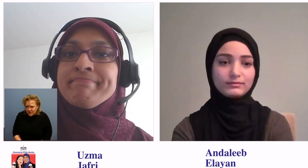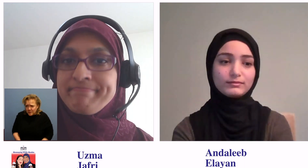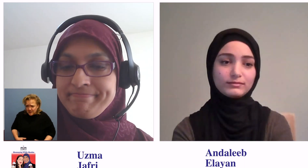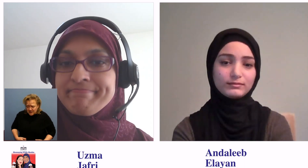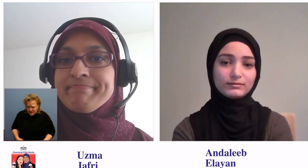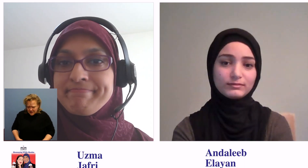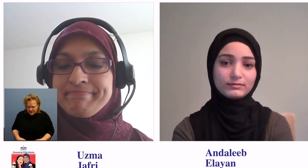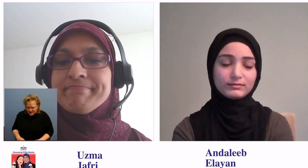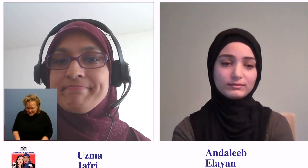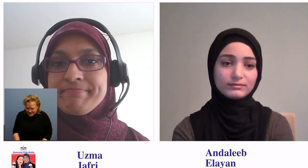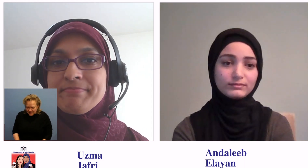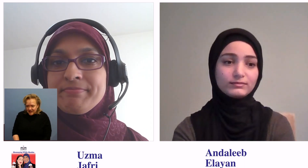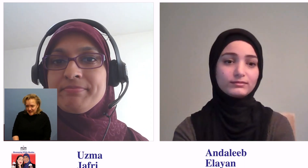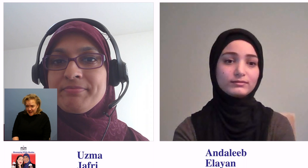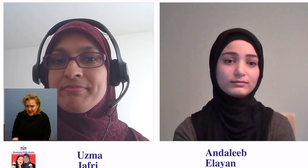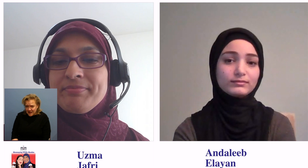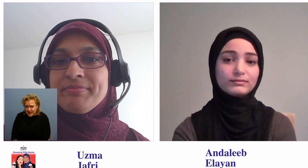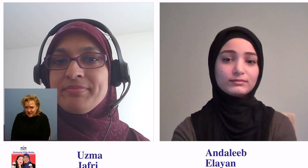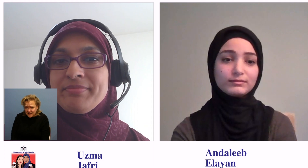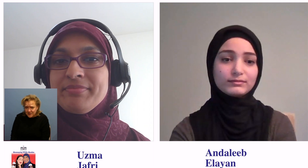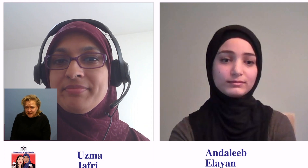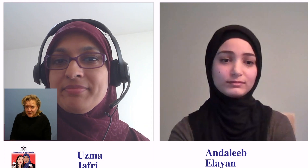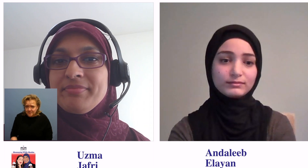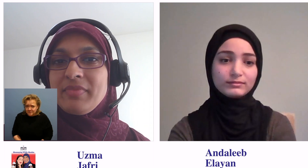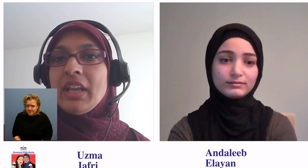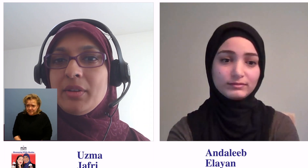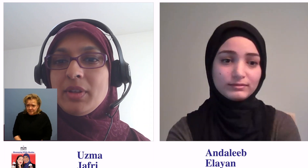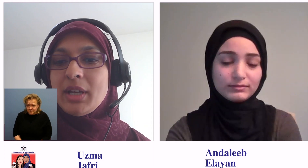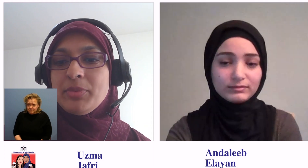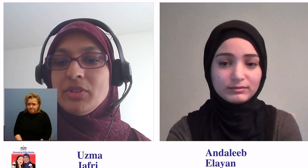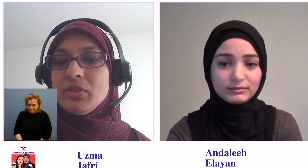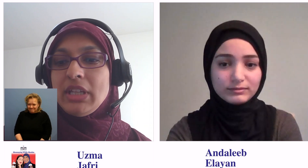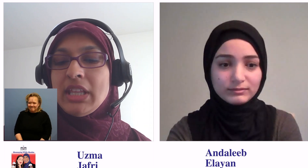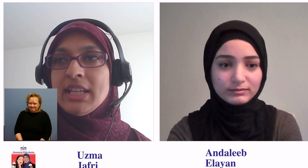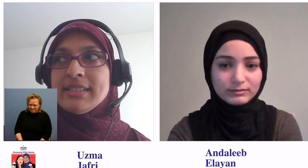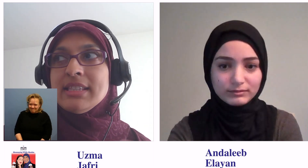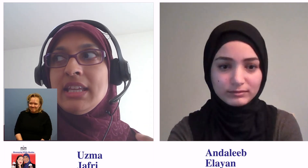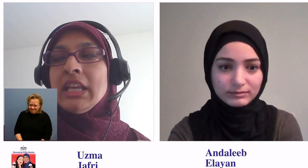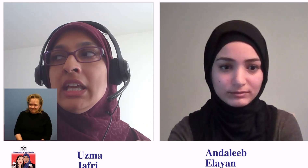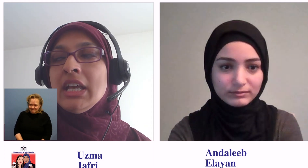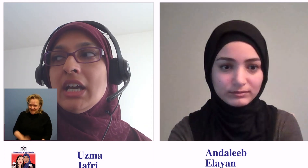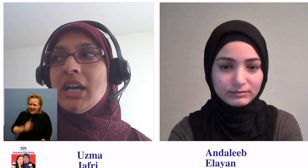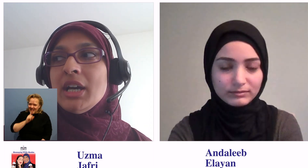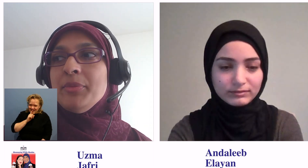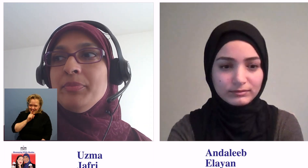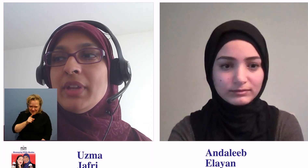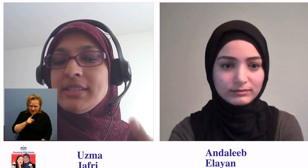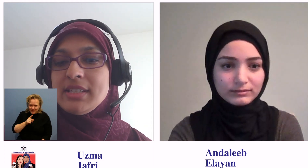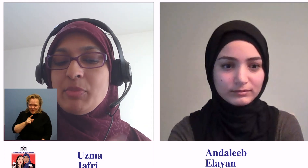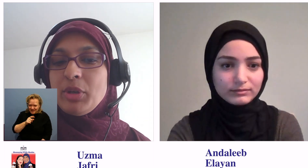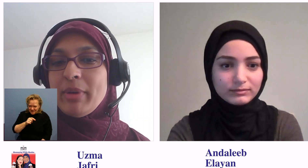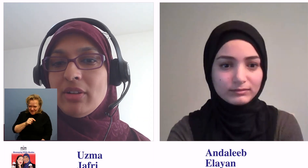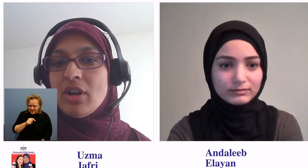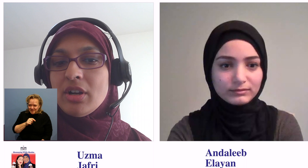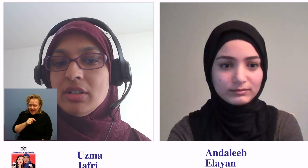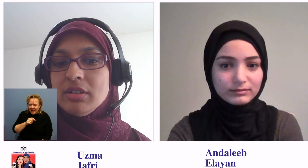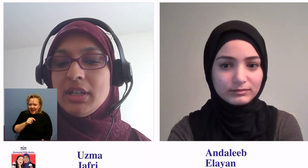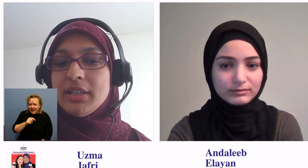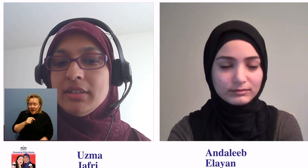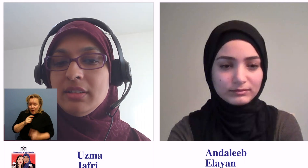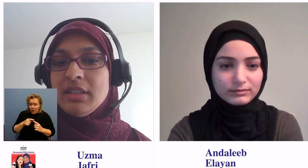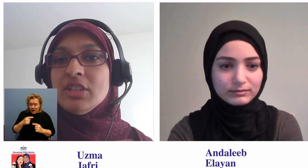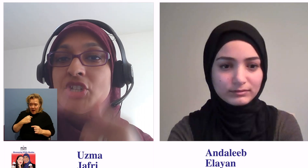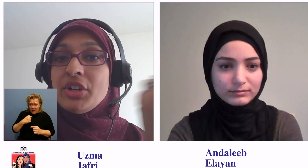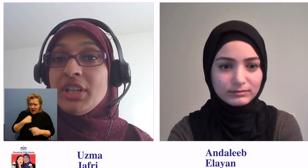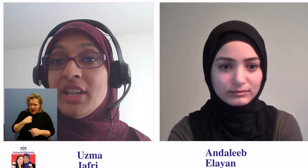are people with disabilities that need accessibility. Yeah, absolutely. And that's the thing. Um, as I spoke about our,